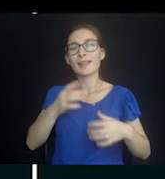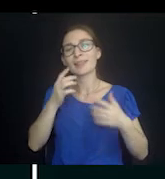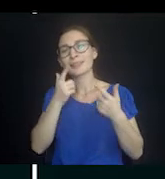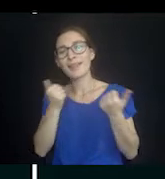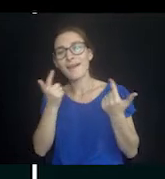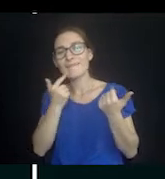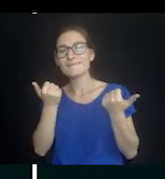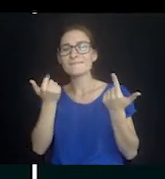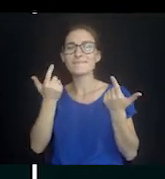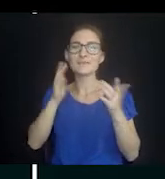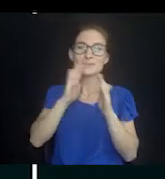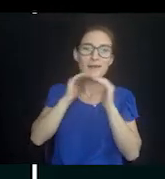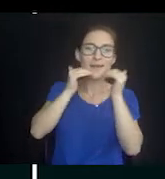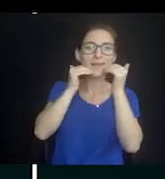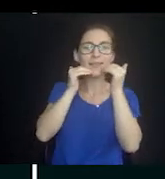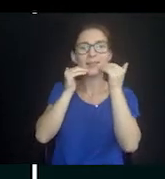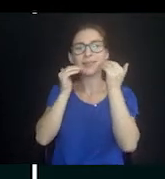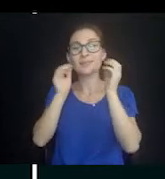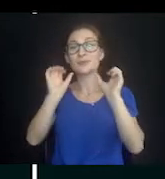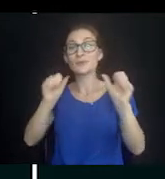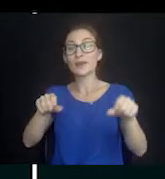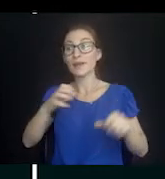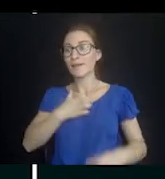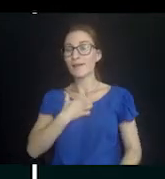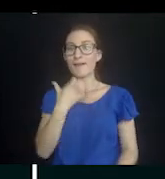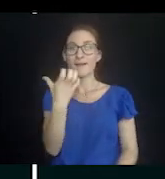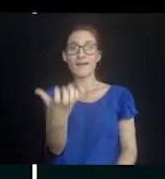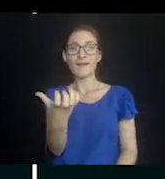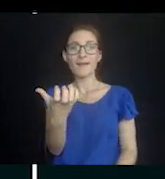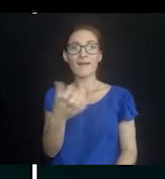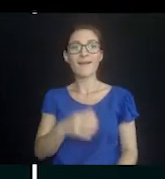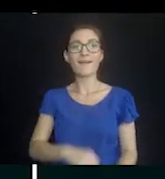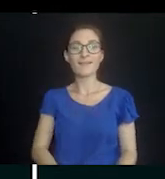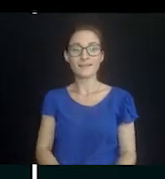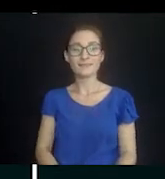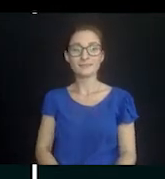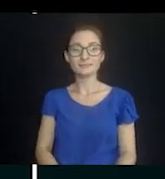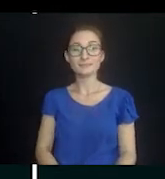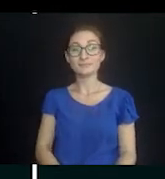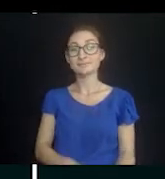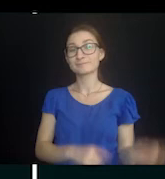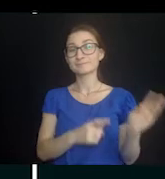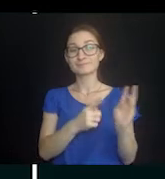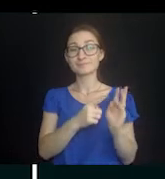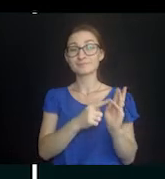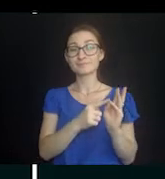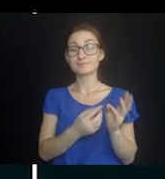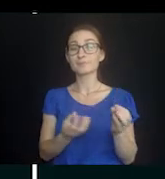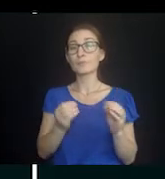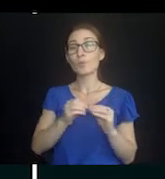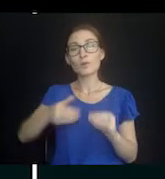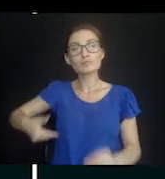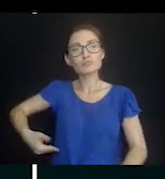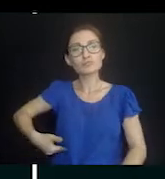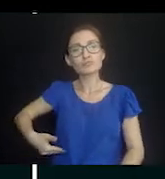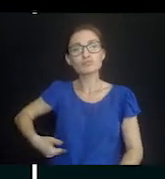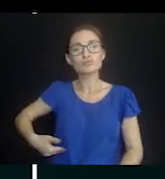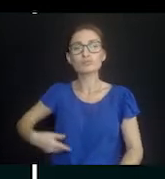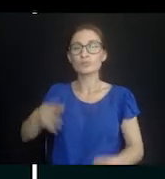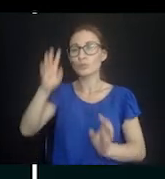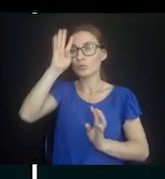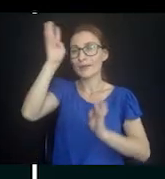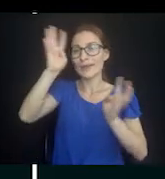your emotions, sadness, you can cry, you can laugh. You're not all self-conscious, and so you can be more authentic and emotionally